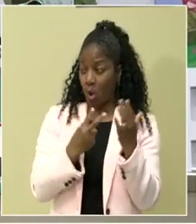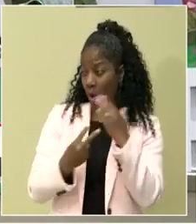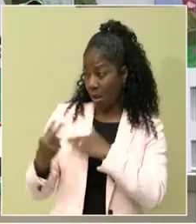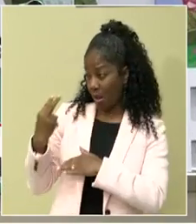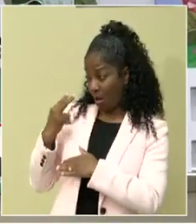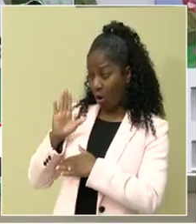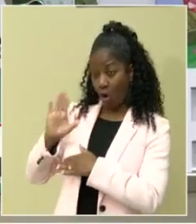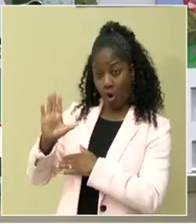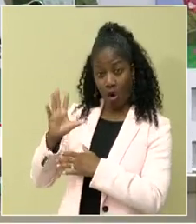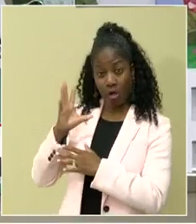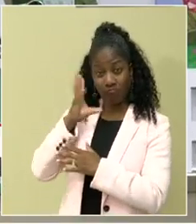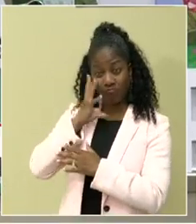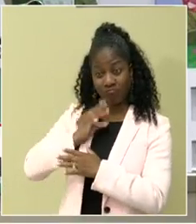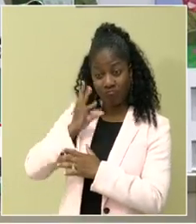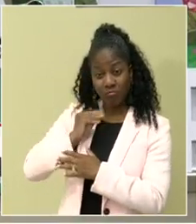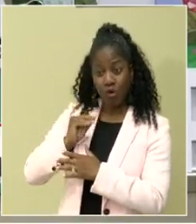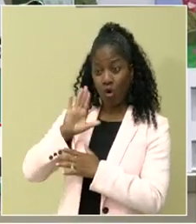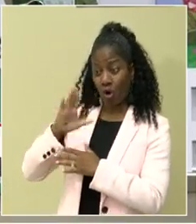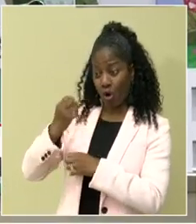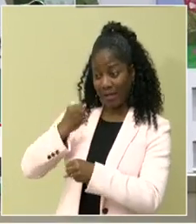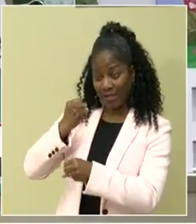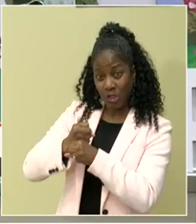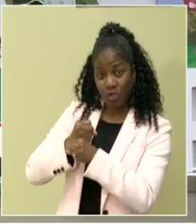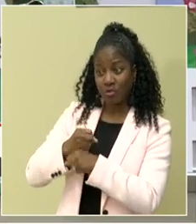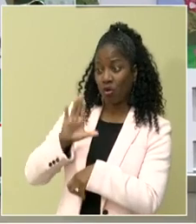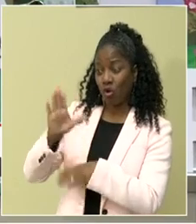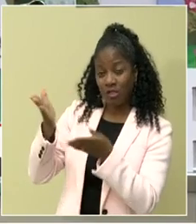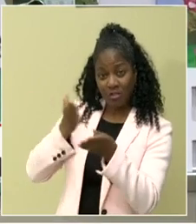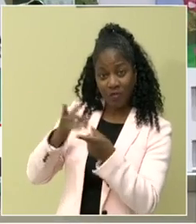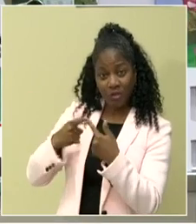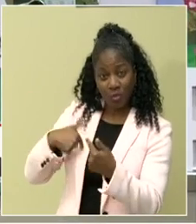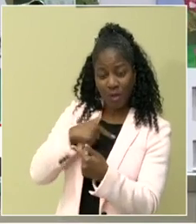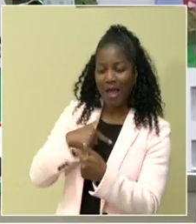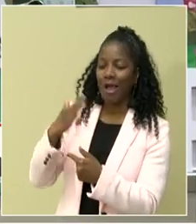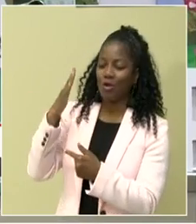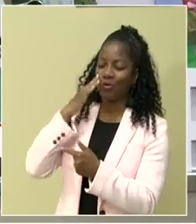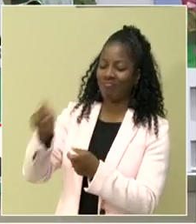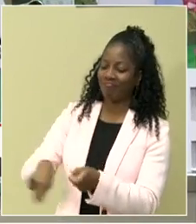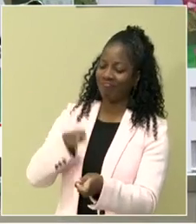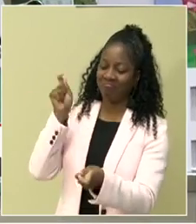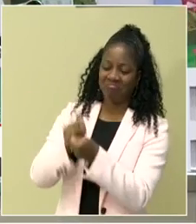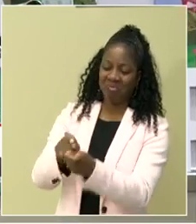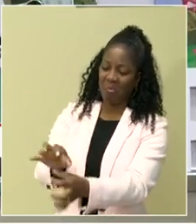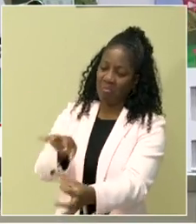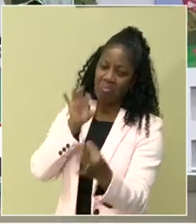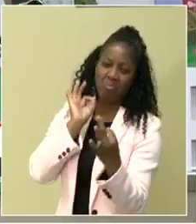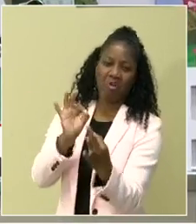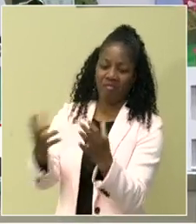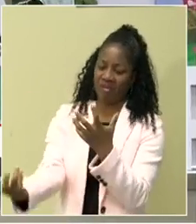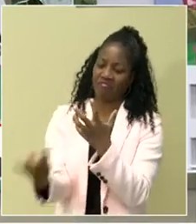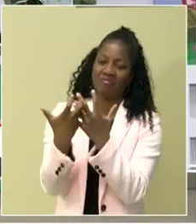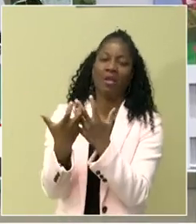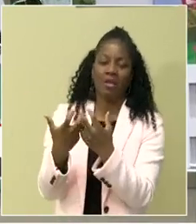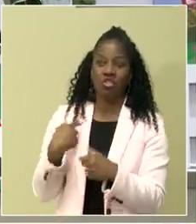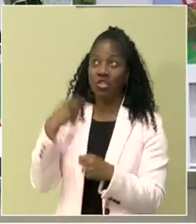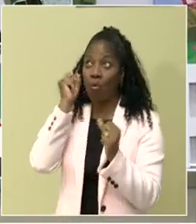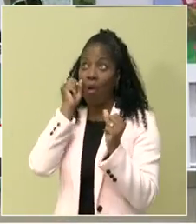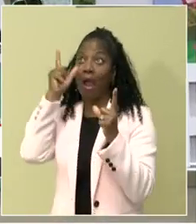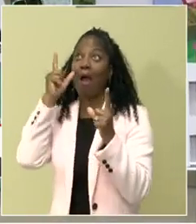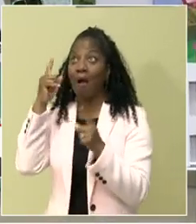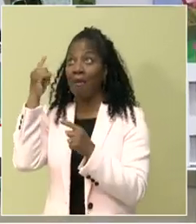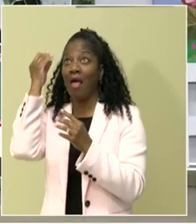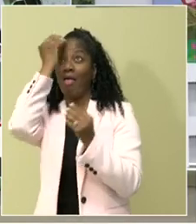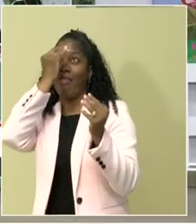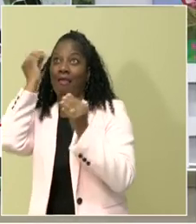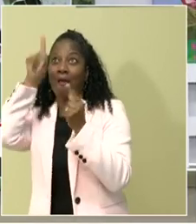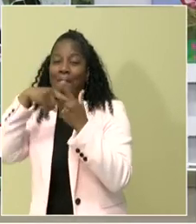of service with us, I know she was the exact right fit because she wakes up thinking about seniors